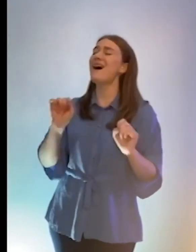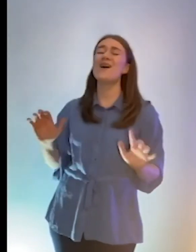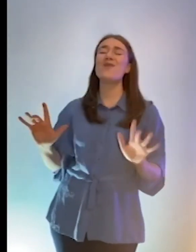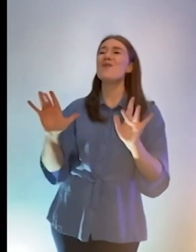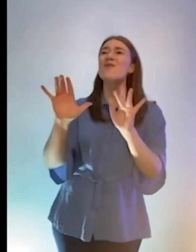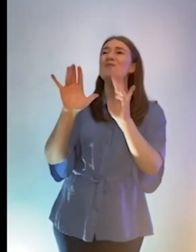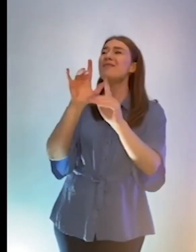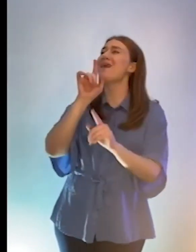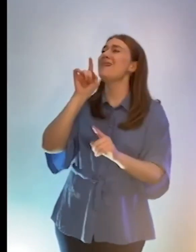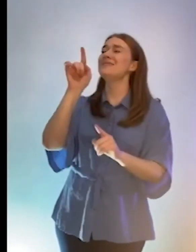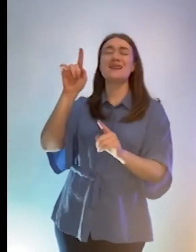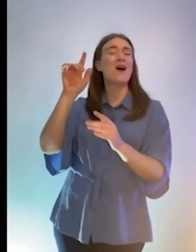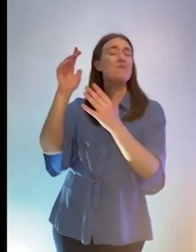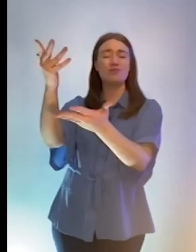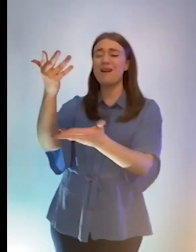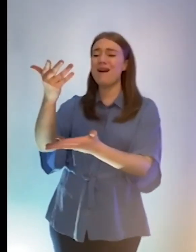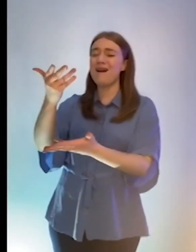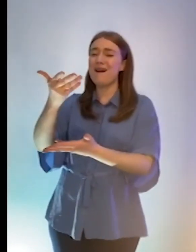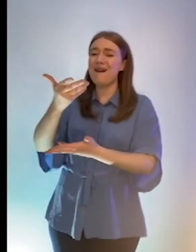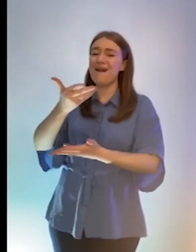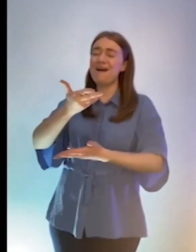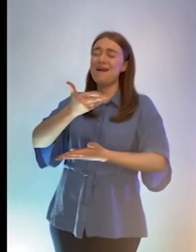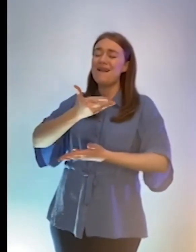Jesus, our glory and our